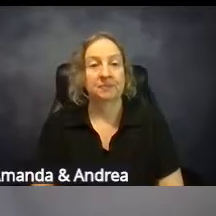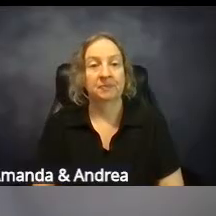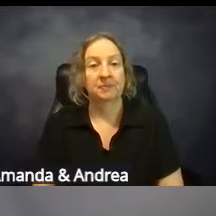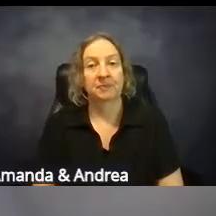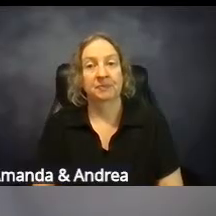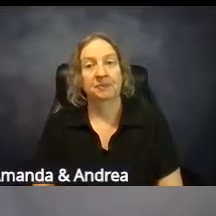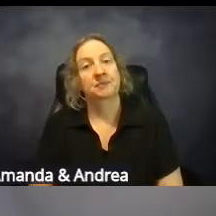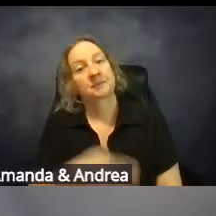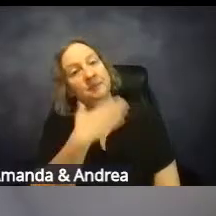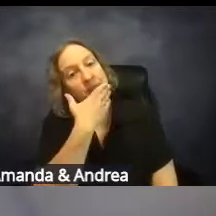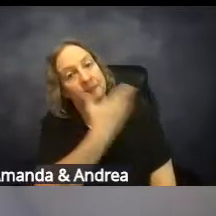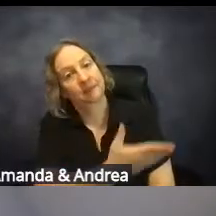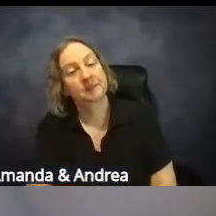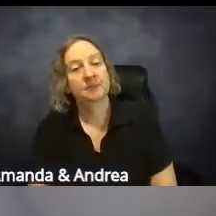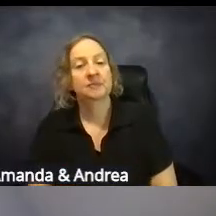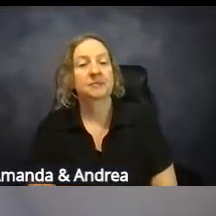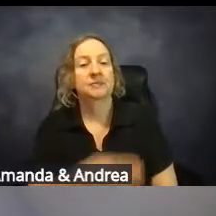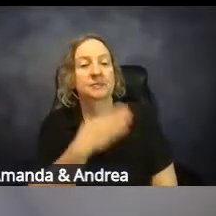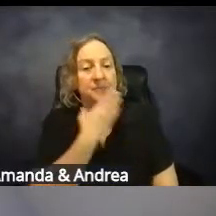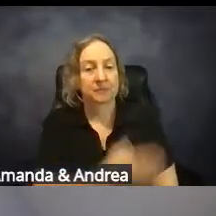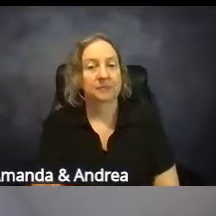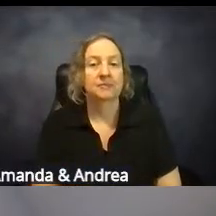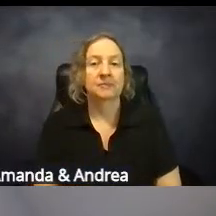Thank you. Thank you.